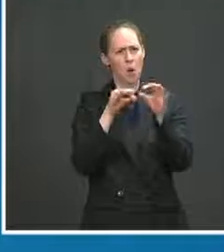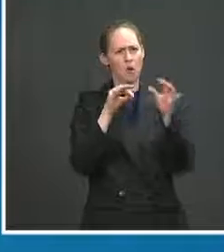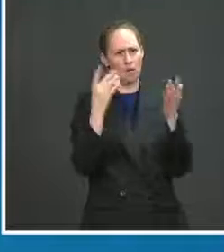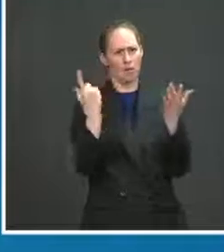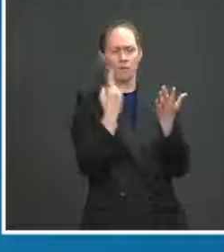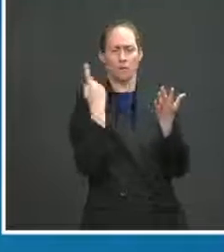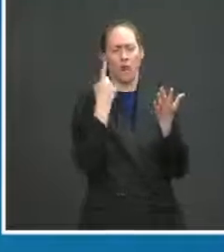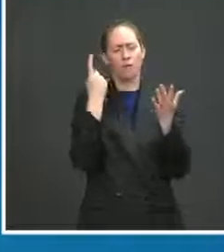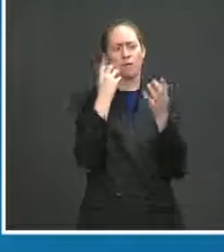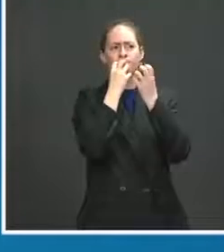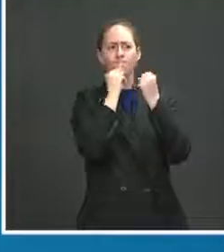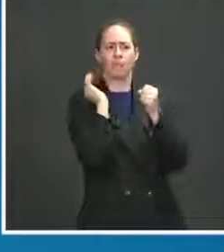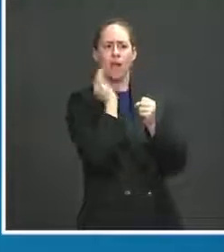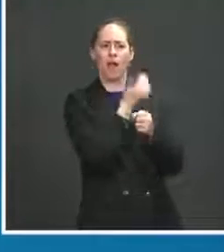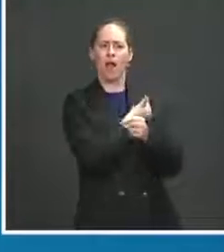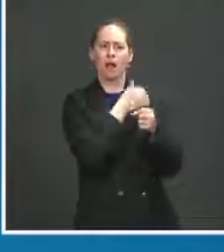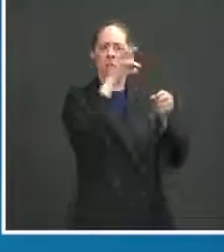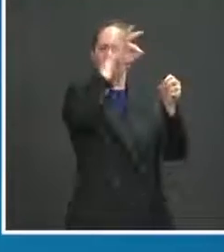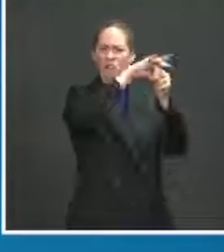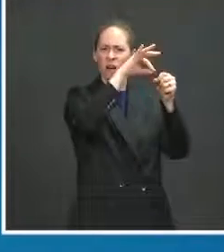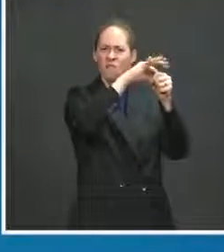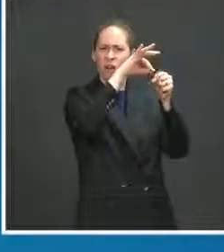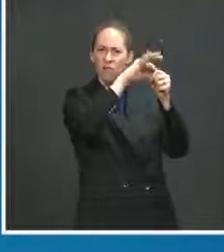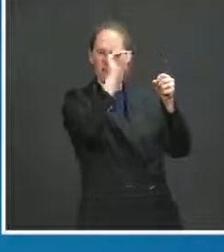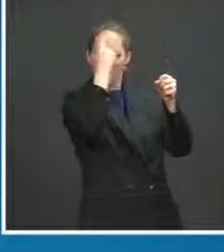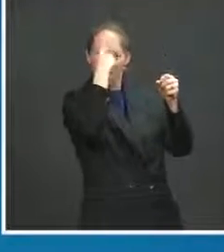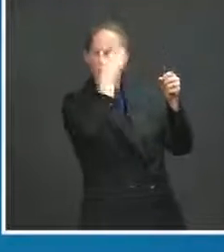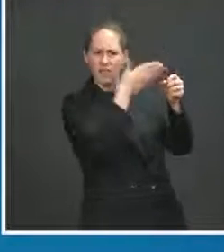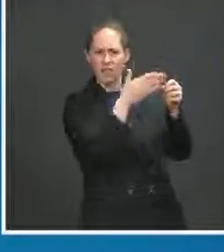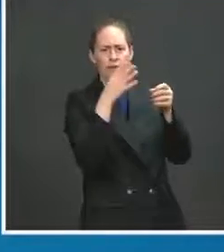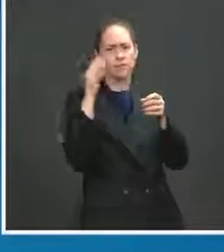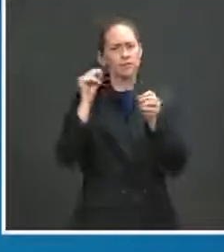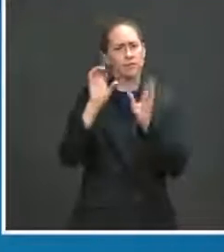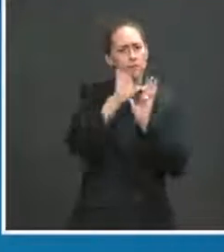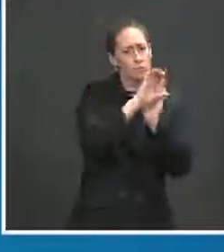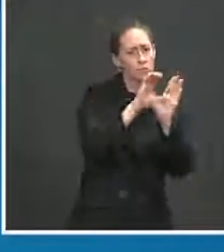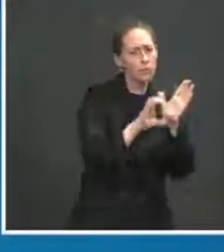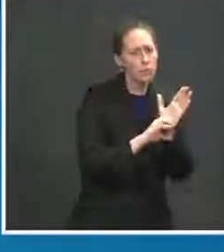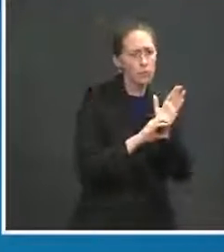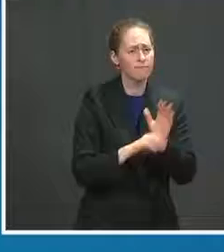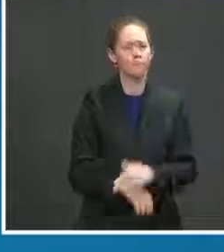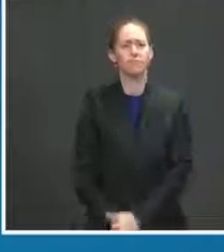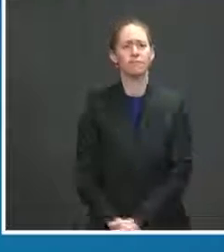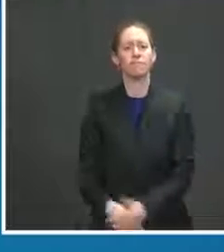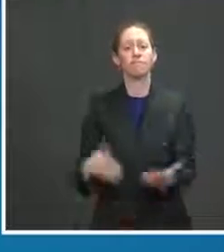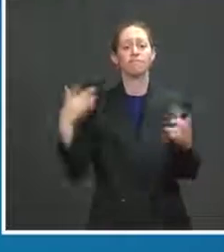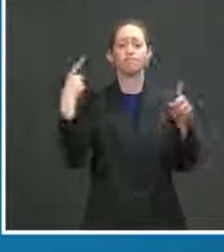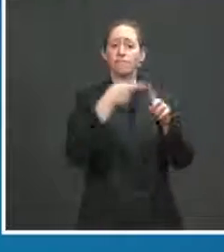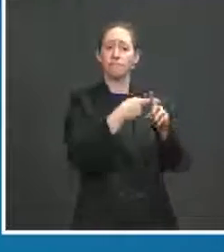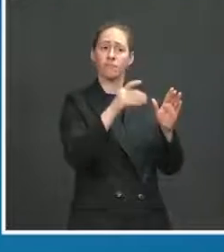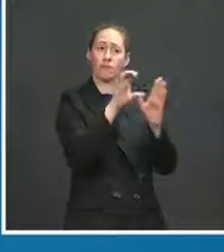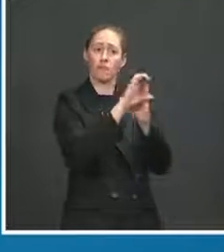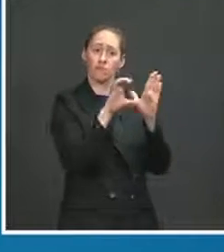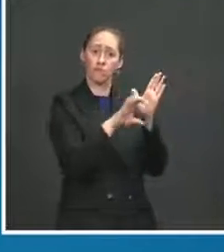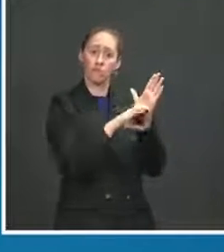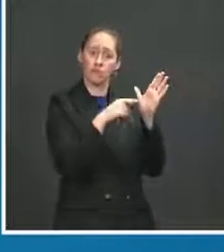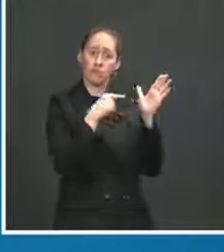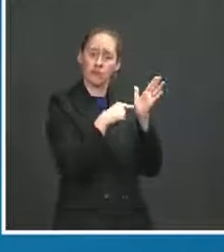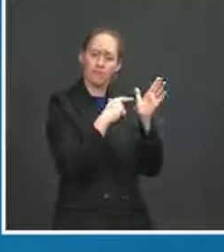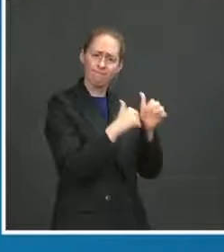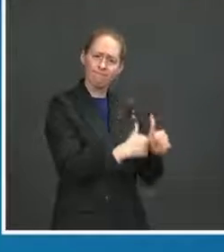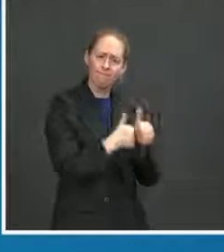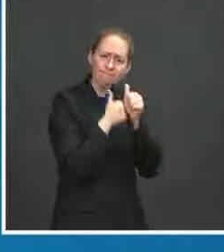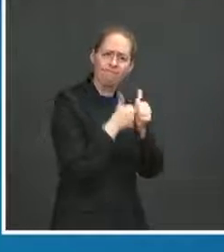democracy. And remember, our Constitution is not only something to